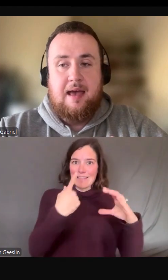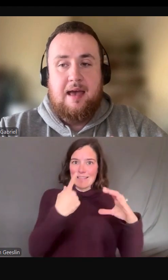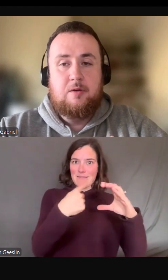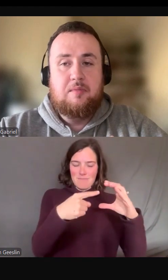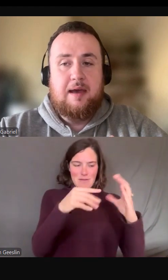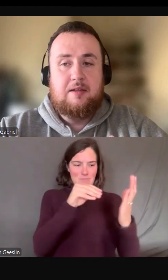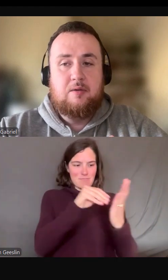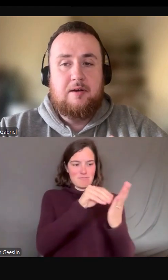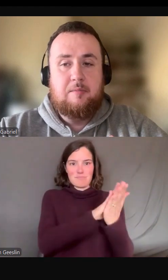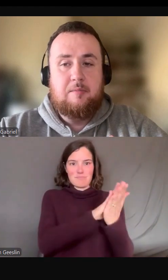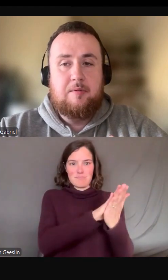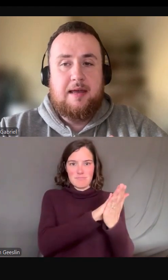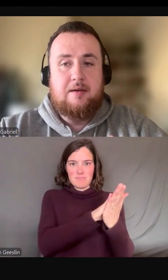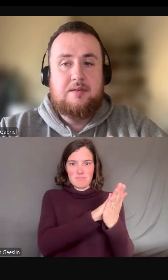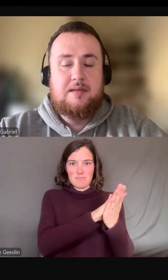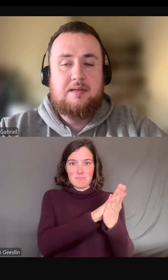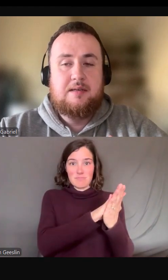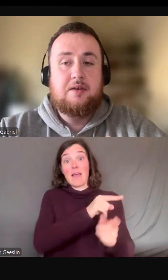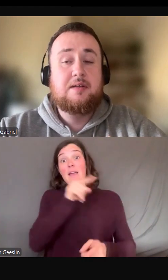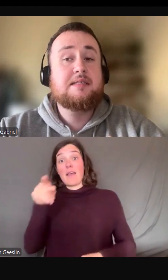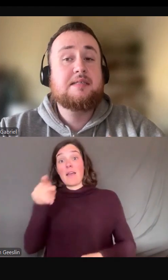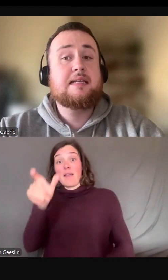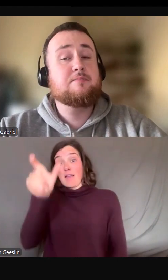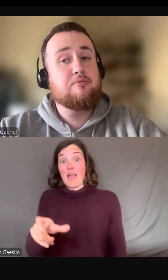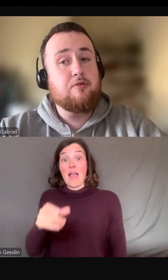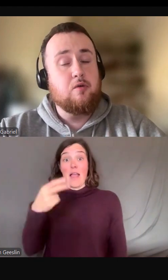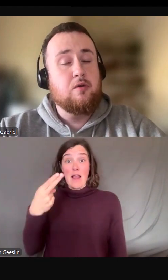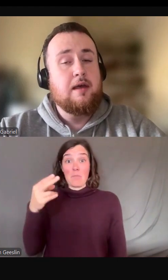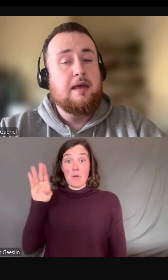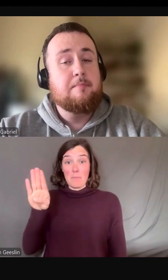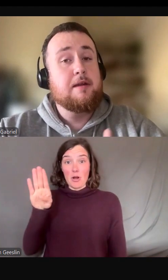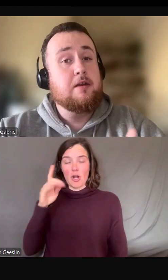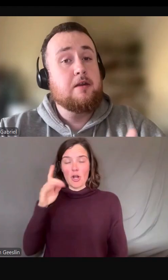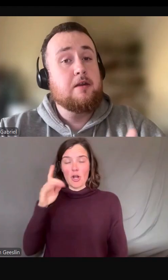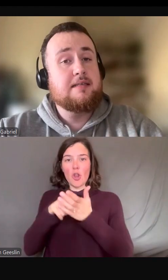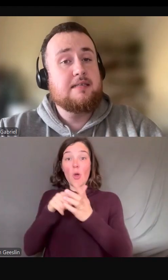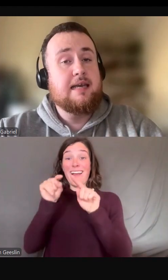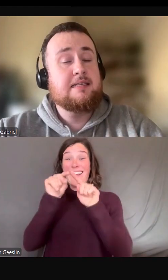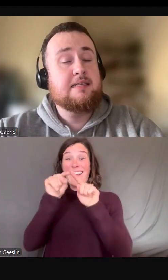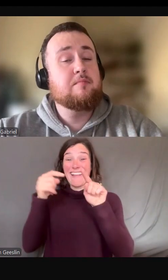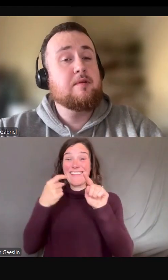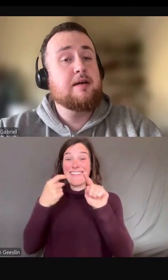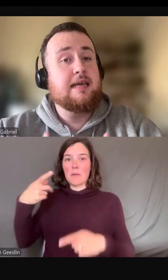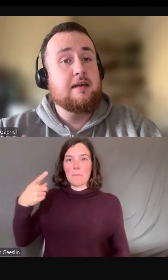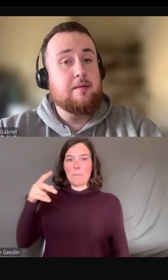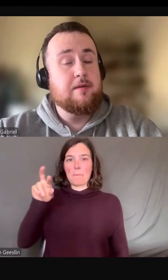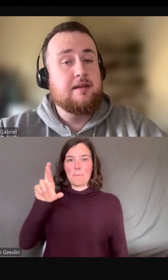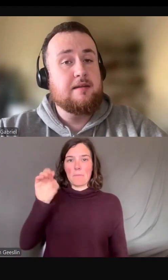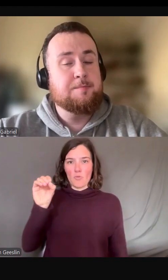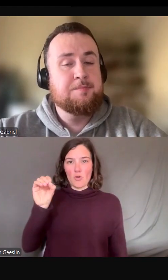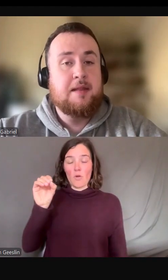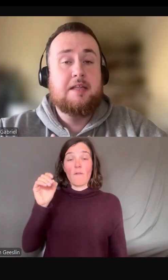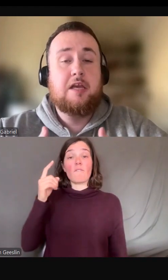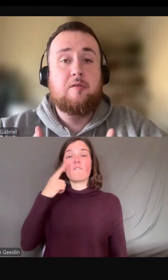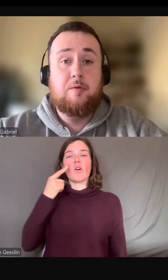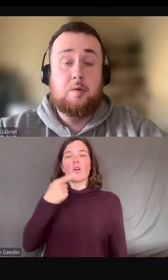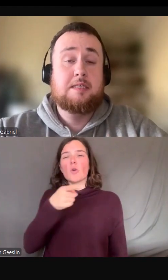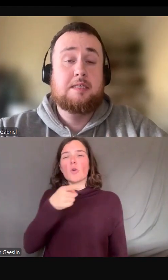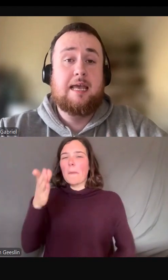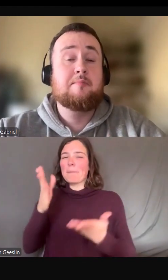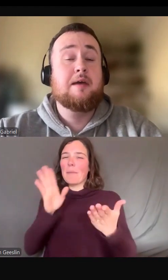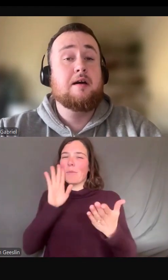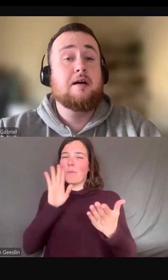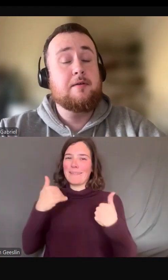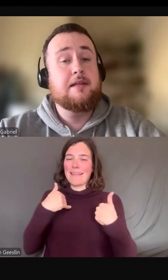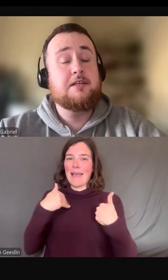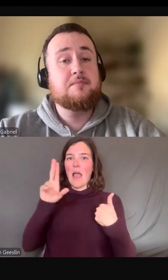And if we go back to our Helperbird account, you can see it says Pro. But in your guys' case, it might say Unlimited. They are both the